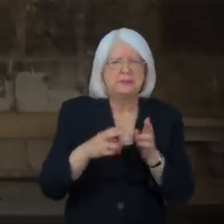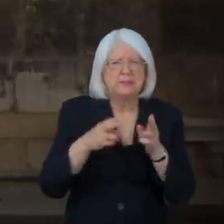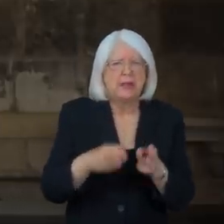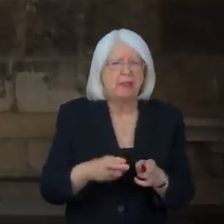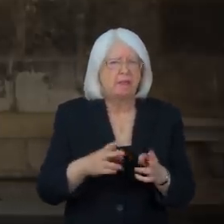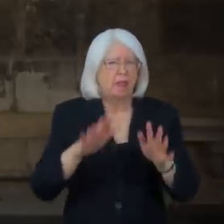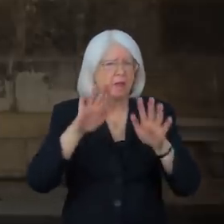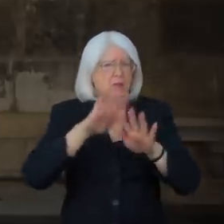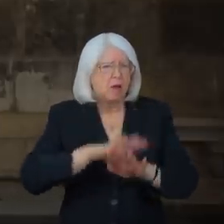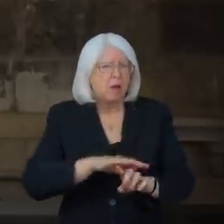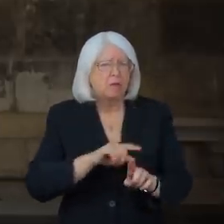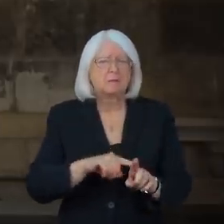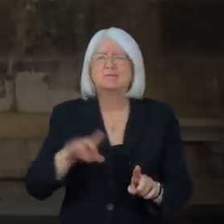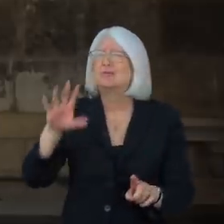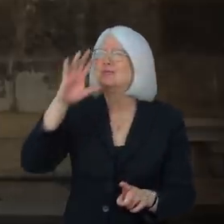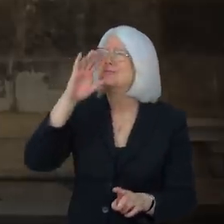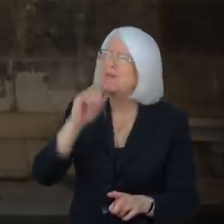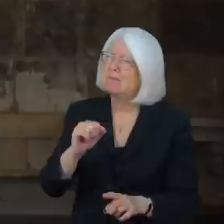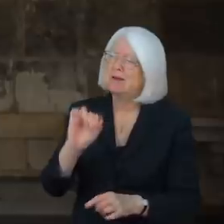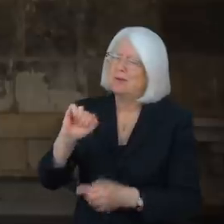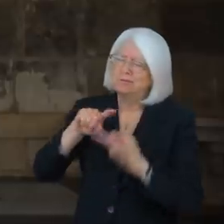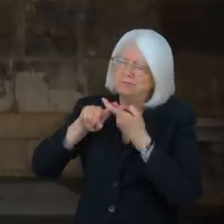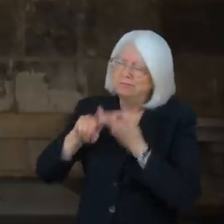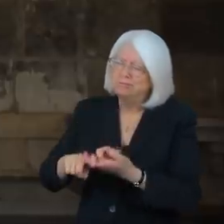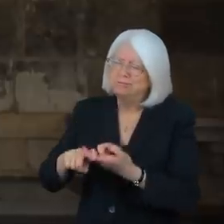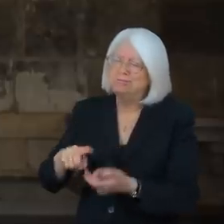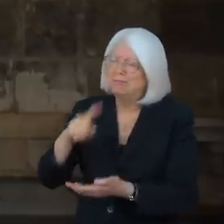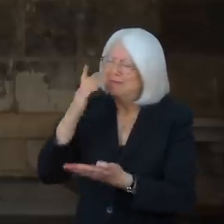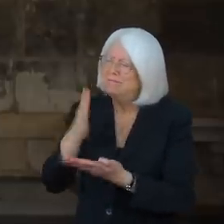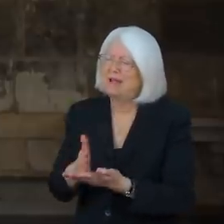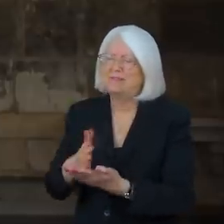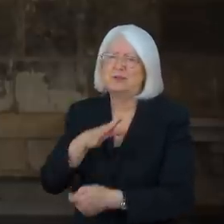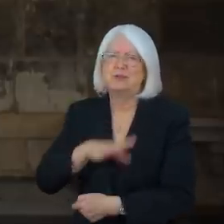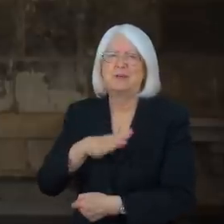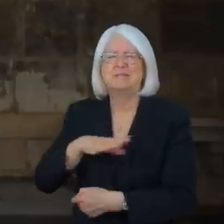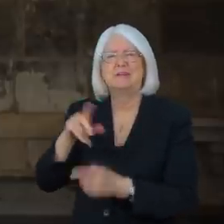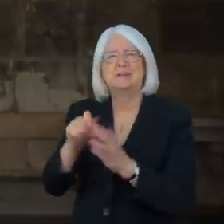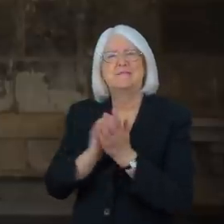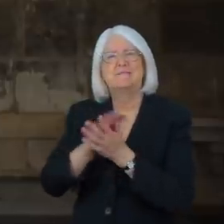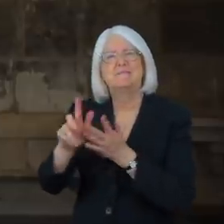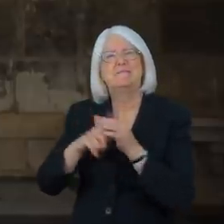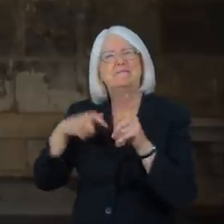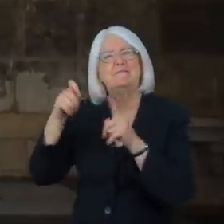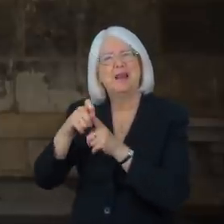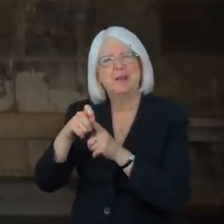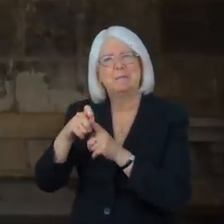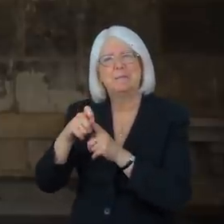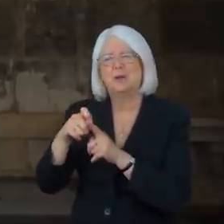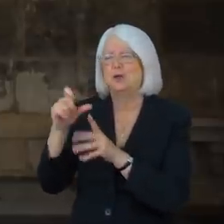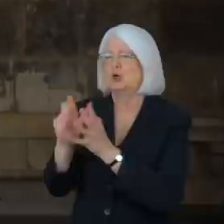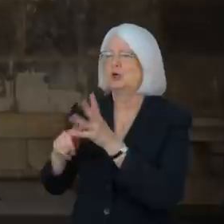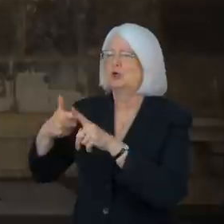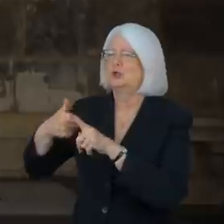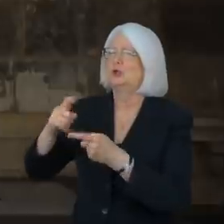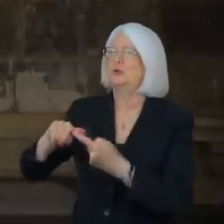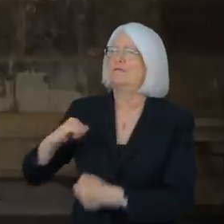so remember in your kingdom your faithful servant, Philip, Duke of Edinburgh, that death may